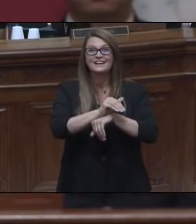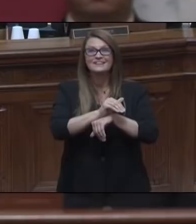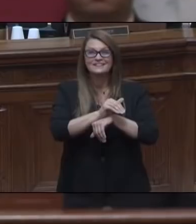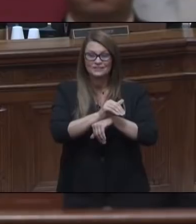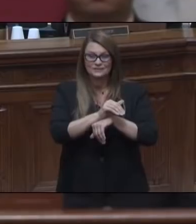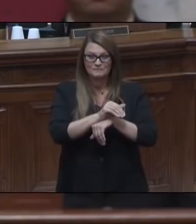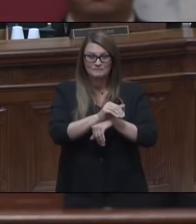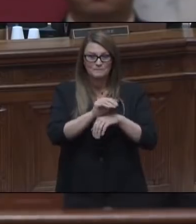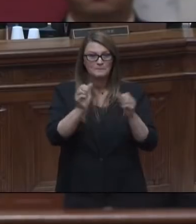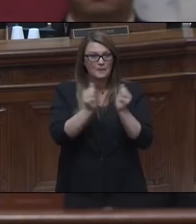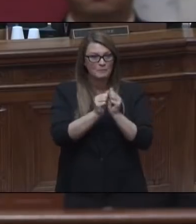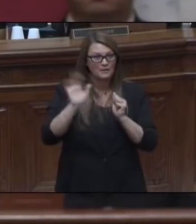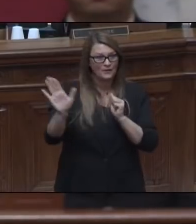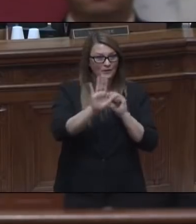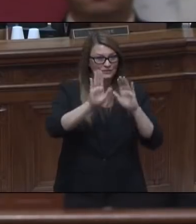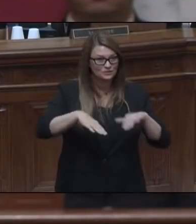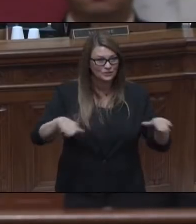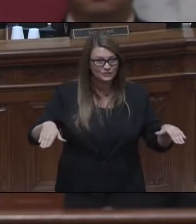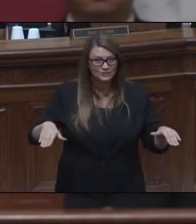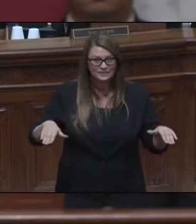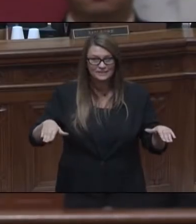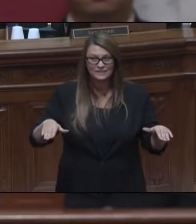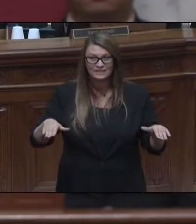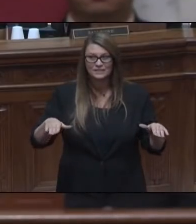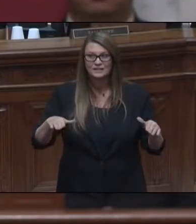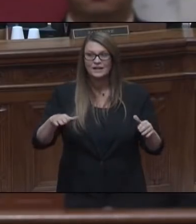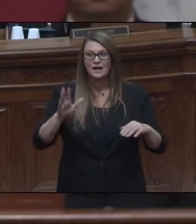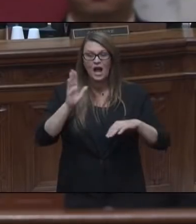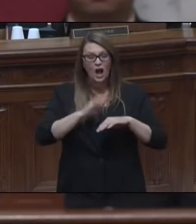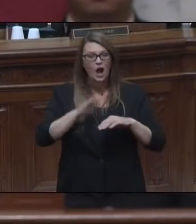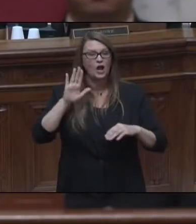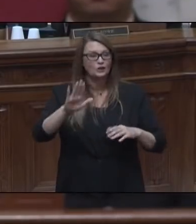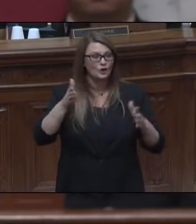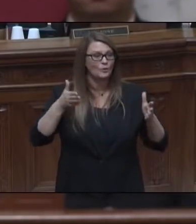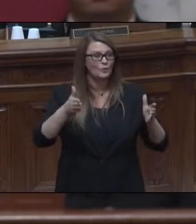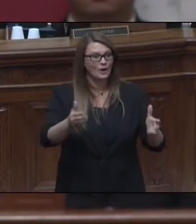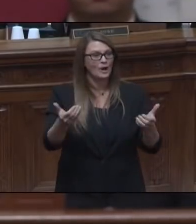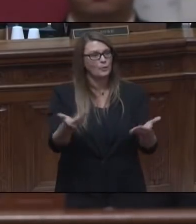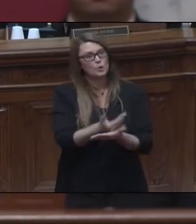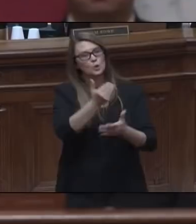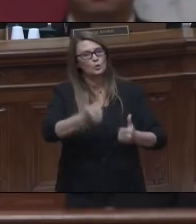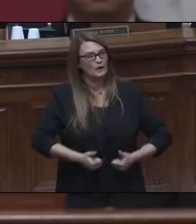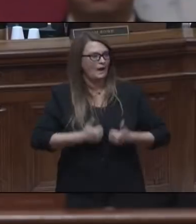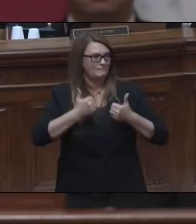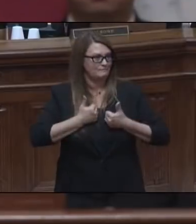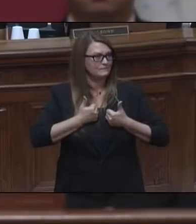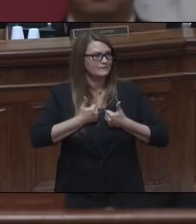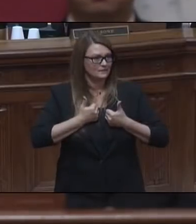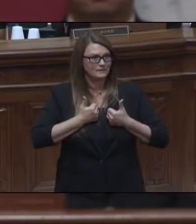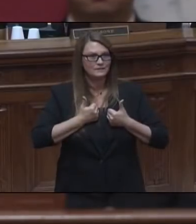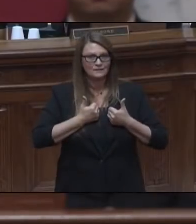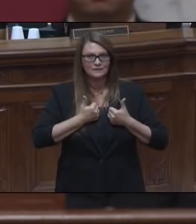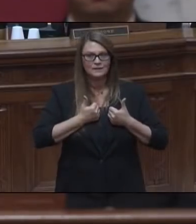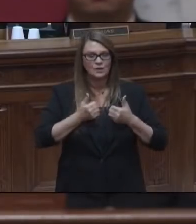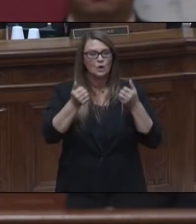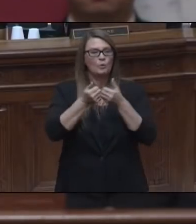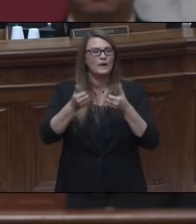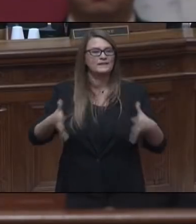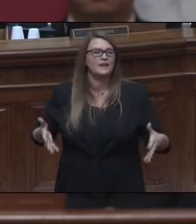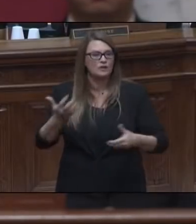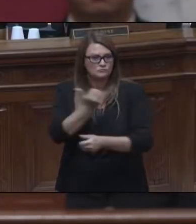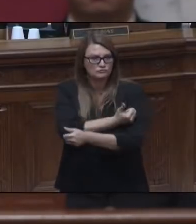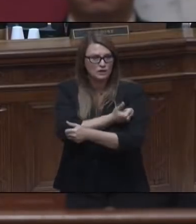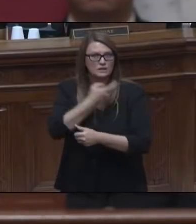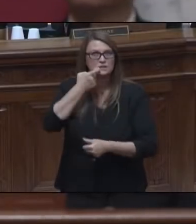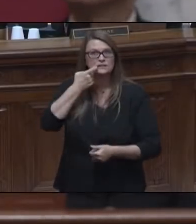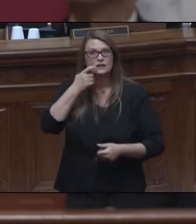way. She's with her children. She is absolutely on her way with a new life. A life away from this terrible